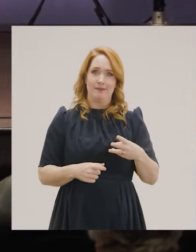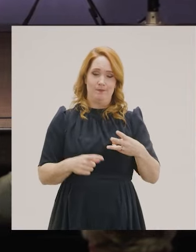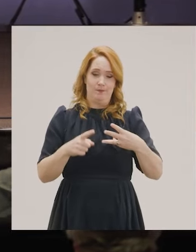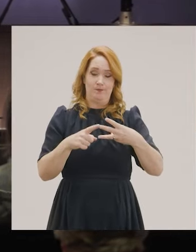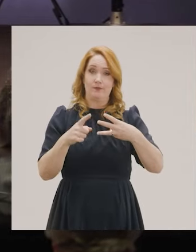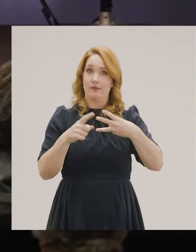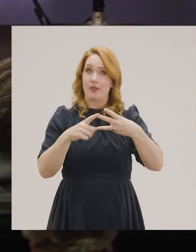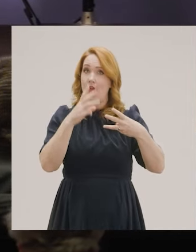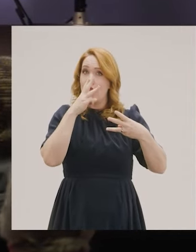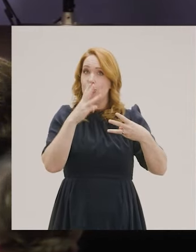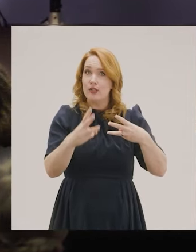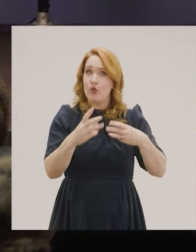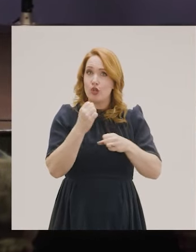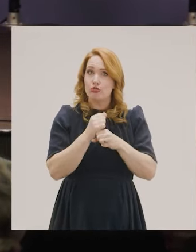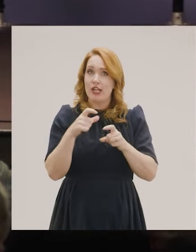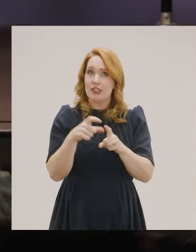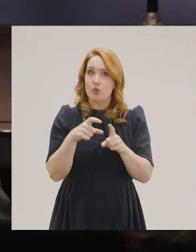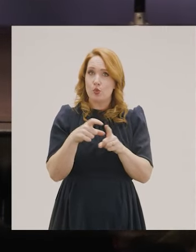But my little